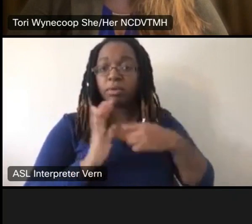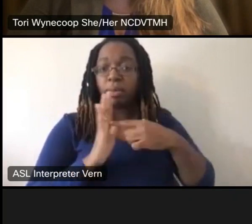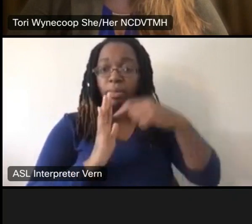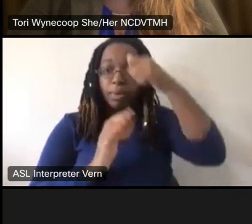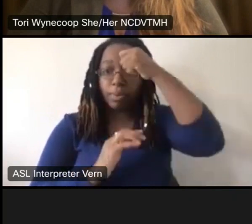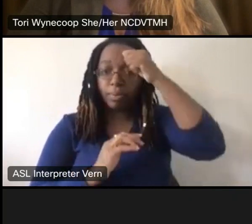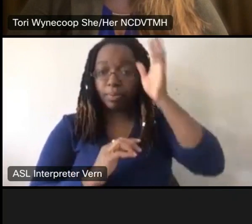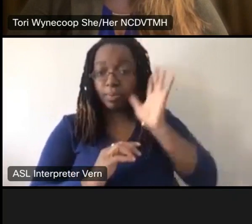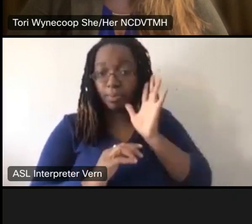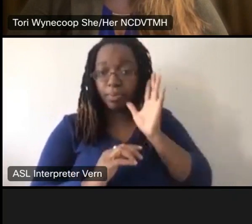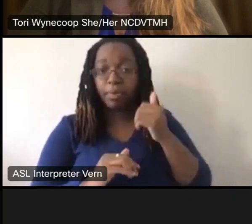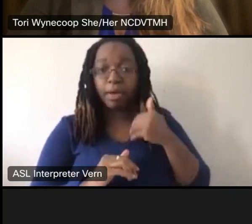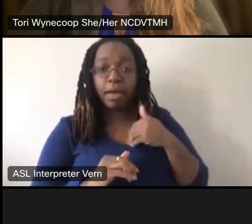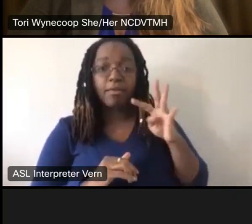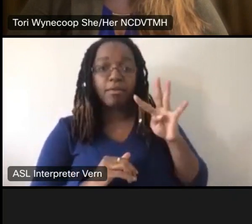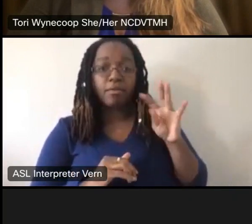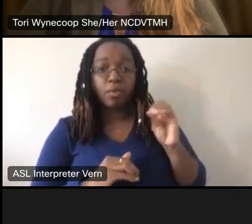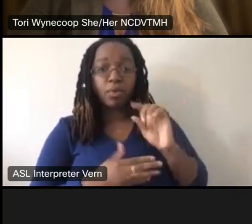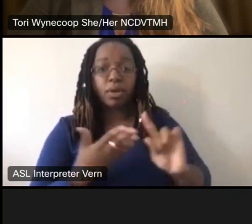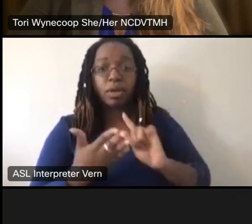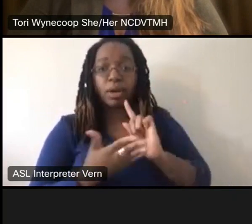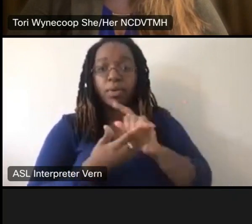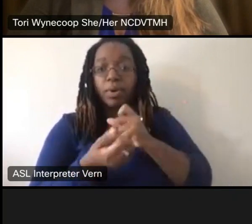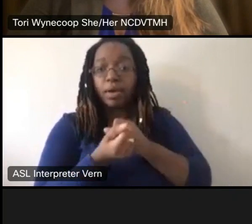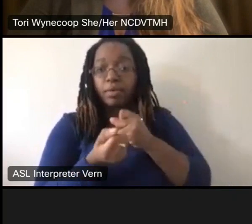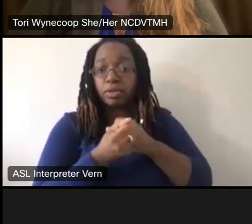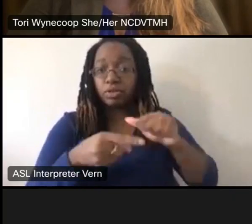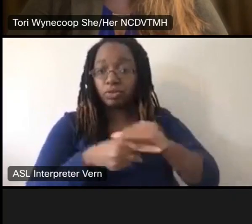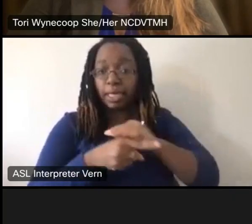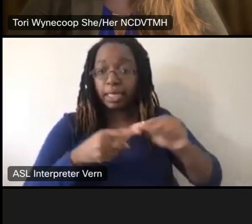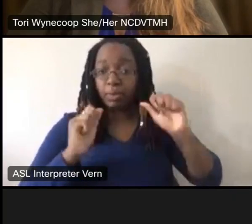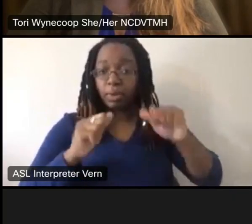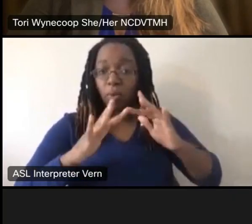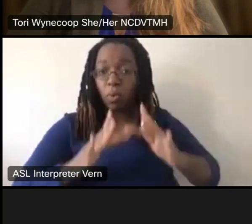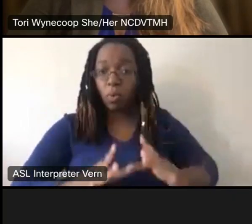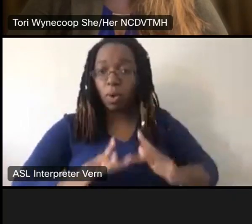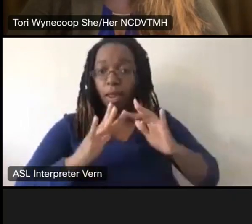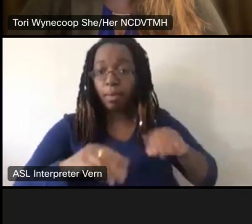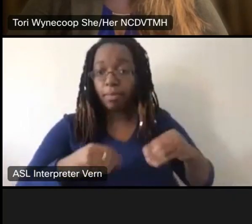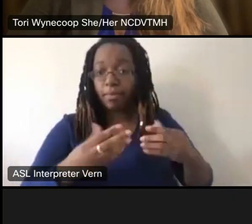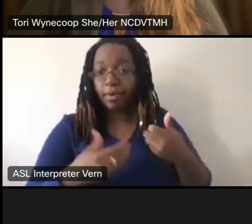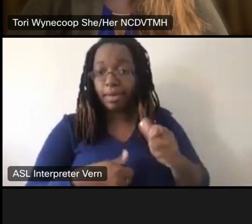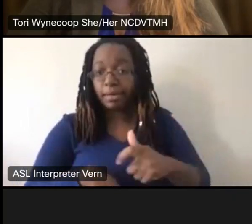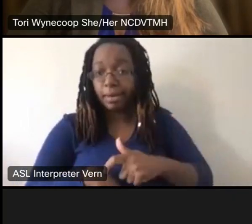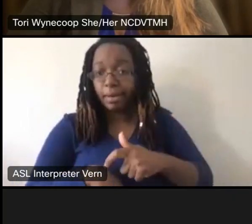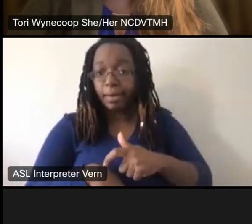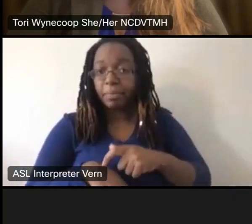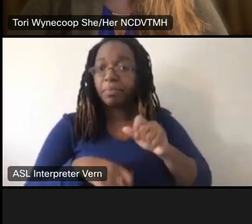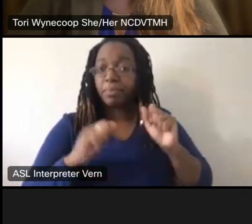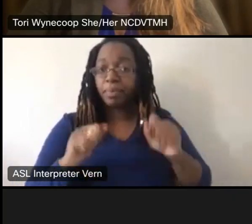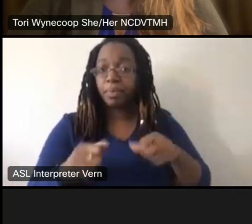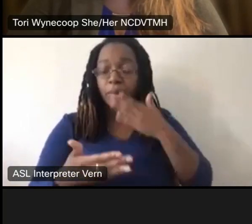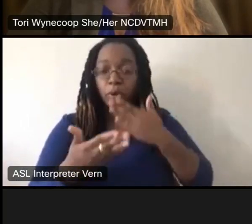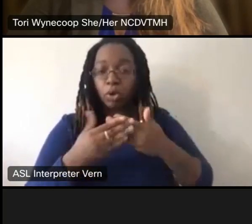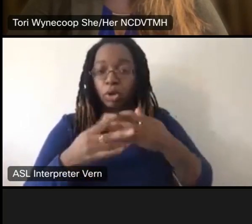a 40-hour advocacy training that can be completed online at any time. So that can be a great starting place.